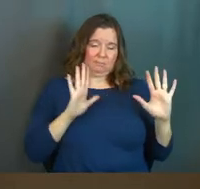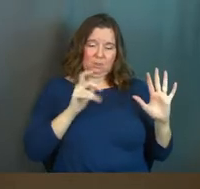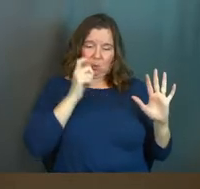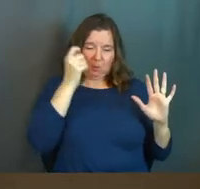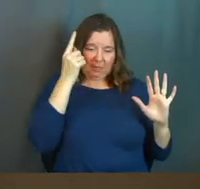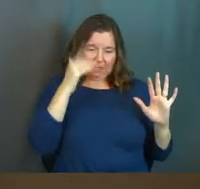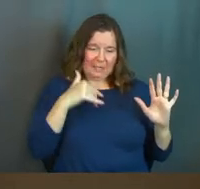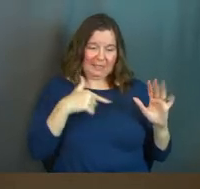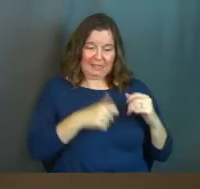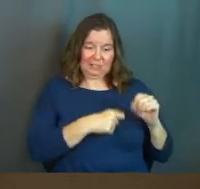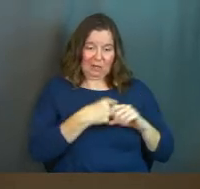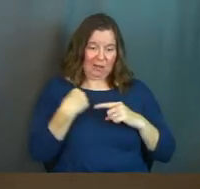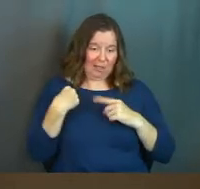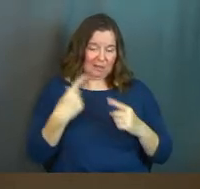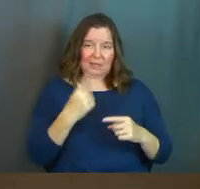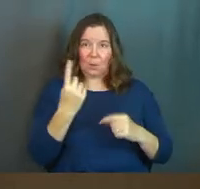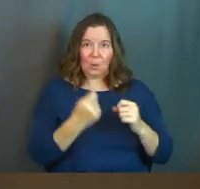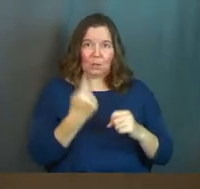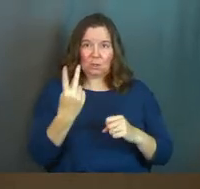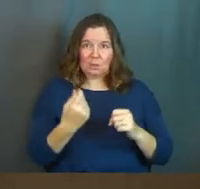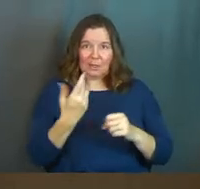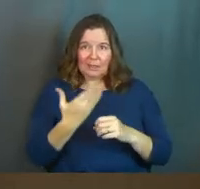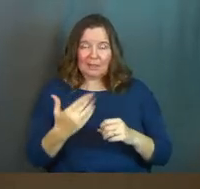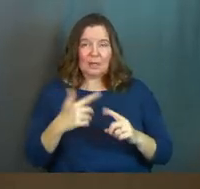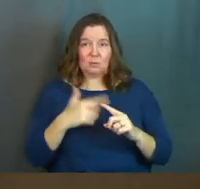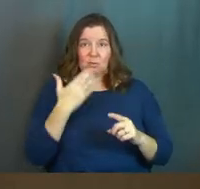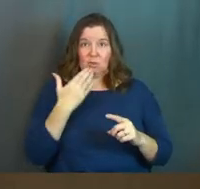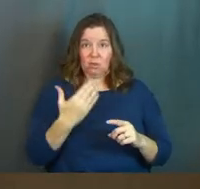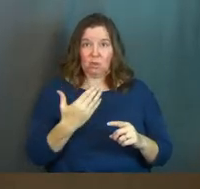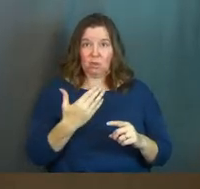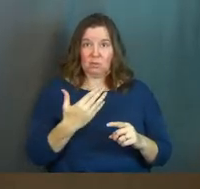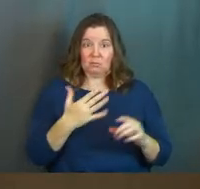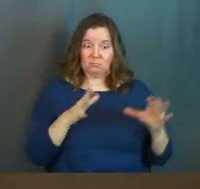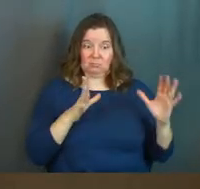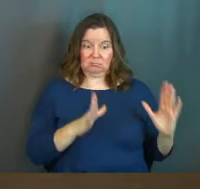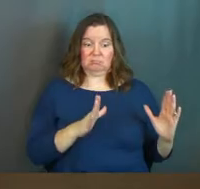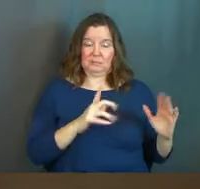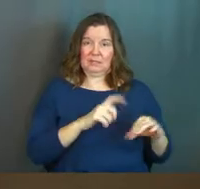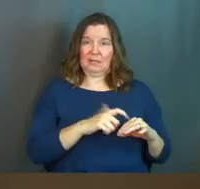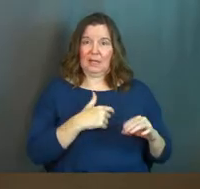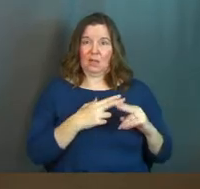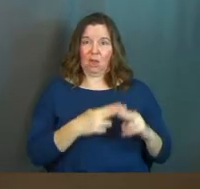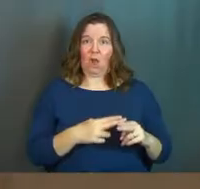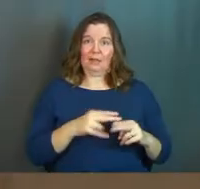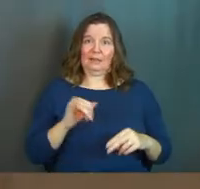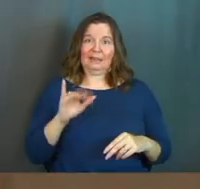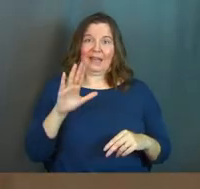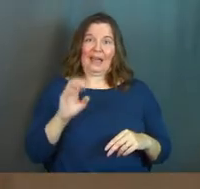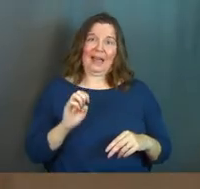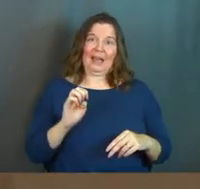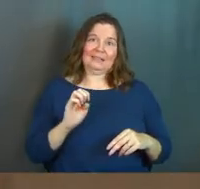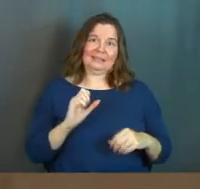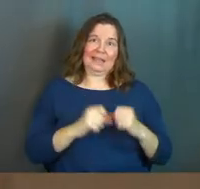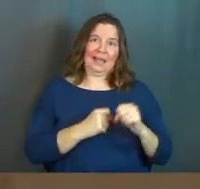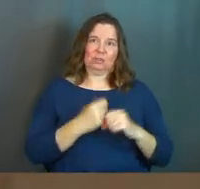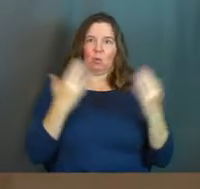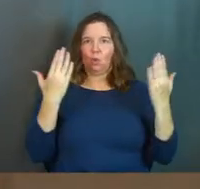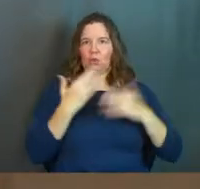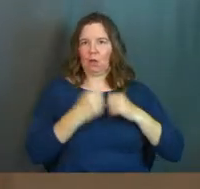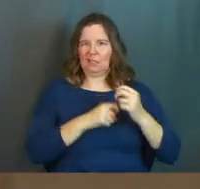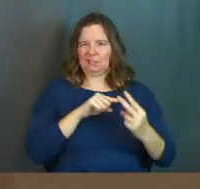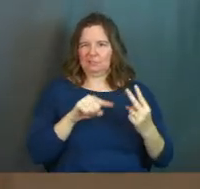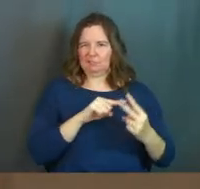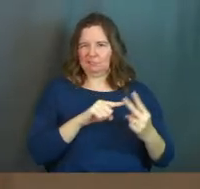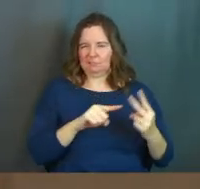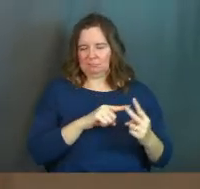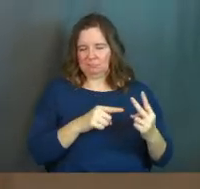know, these years, it wasn't like a 1 year, 2 year thing. It was a good chunk of time. I call it the ice age or the dark years. You know, either one, I